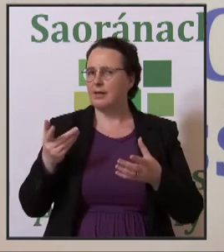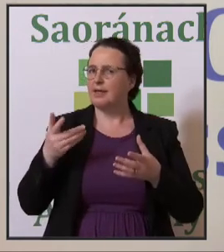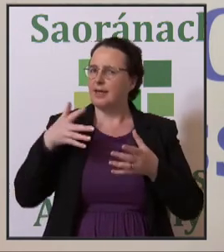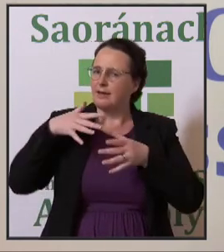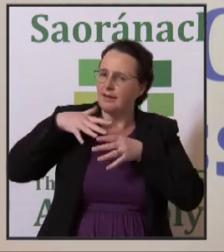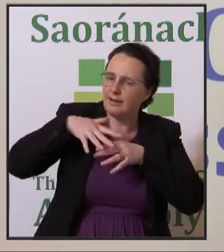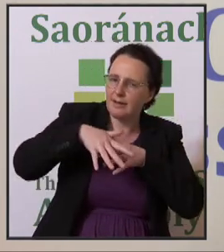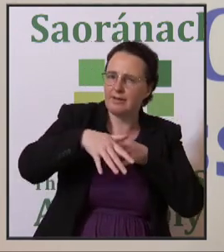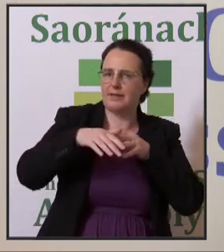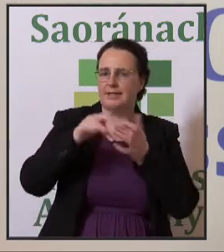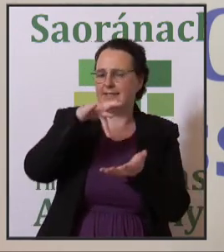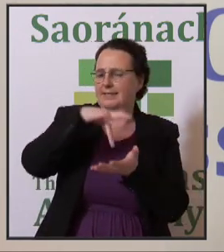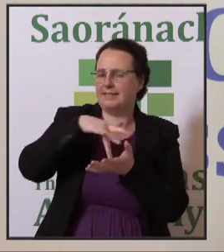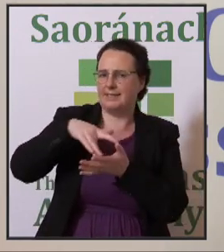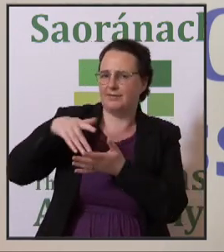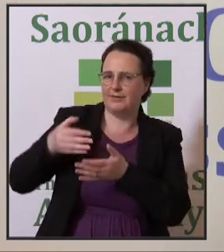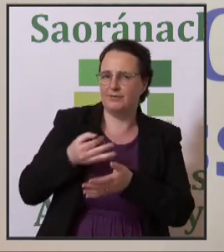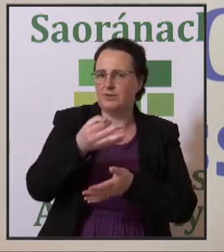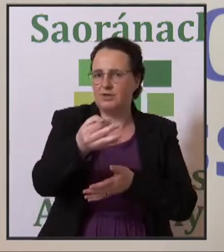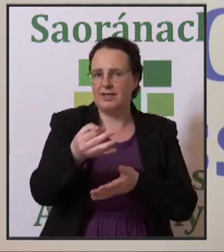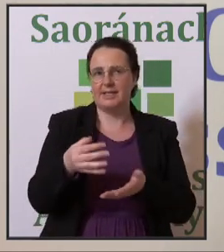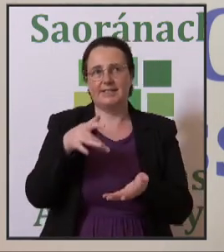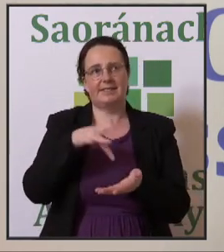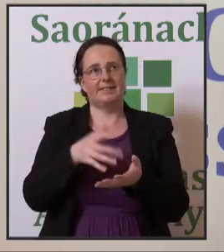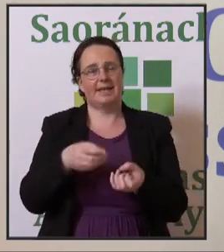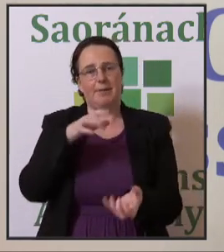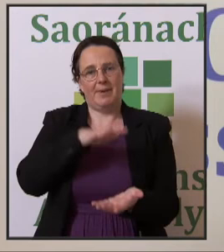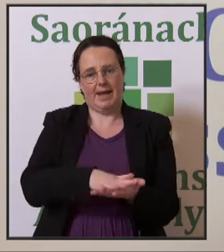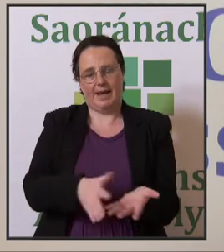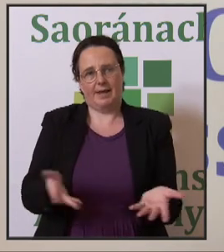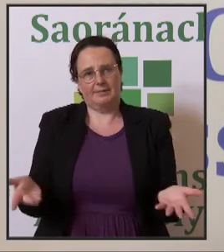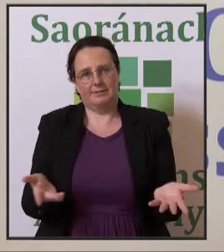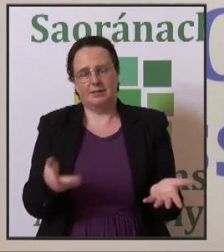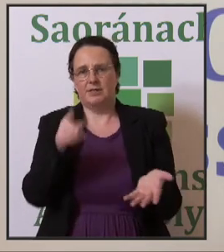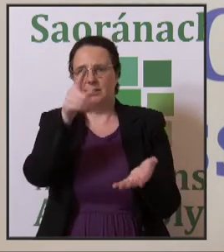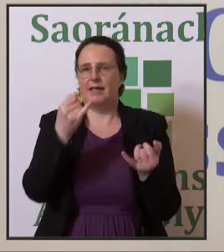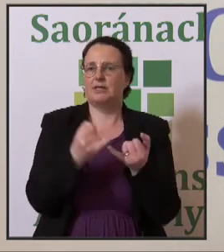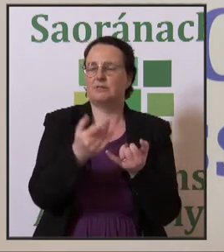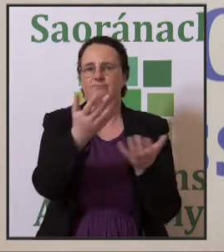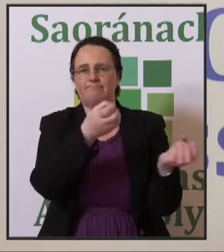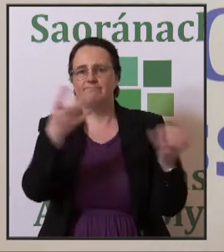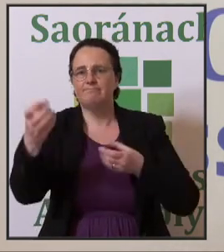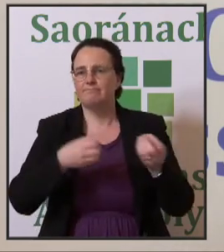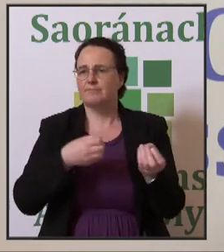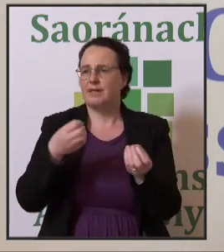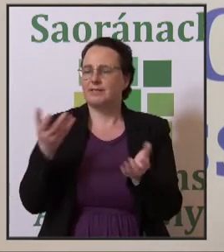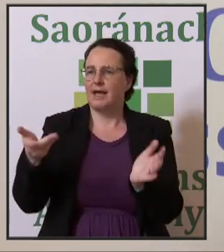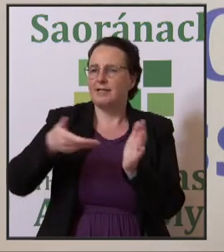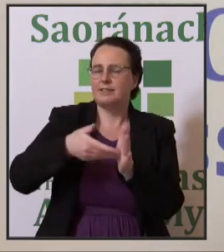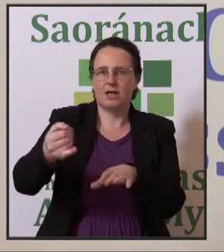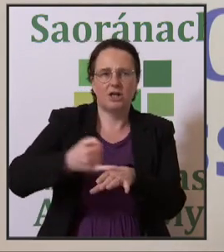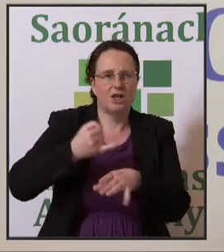decades. This assembly is a blank canvas that requires your lively brushstrokes to offer colour, texture and